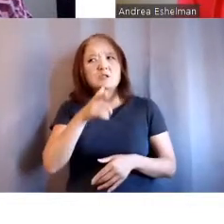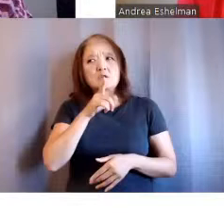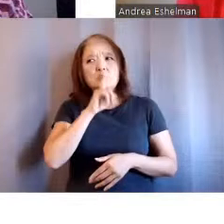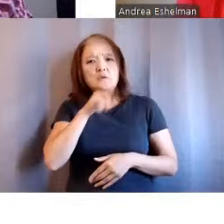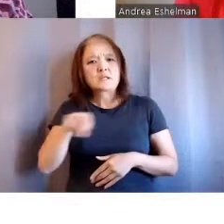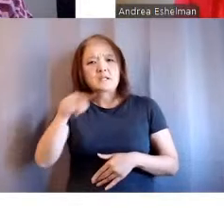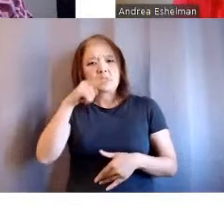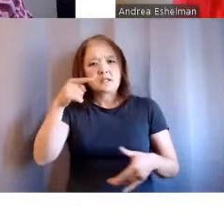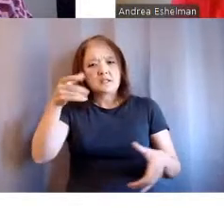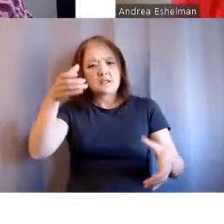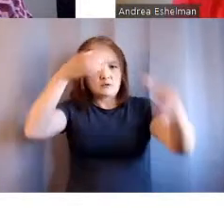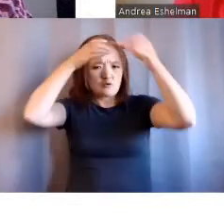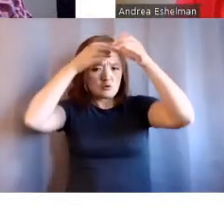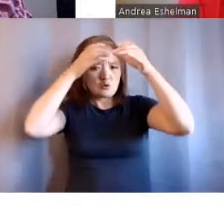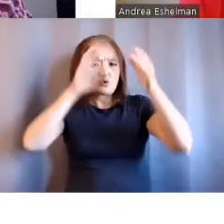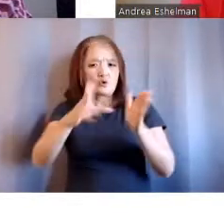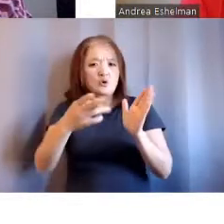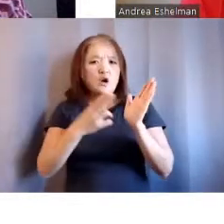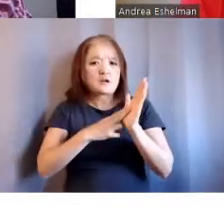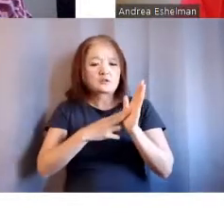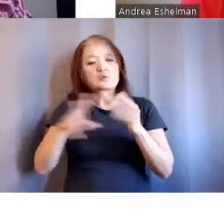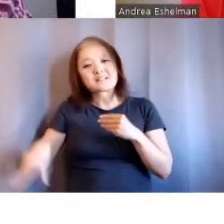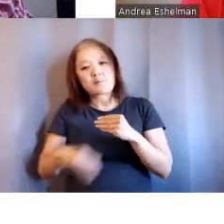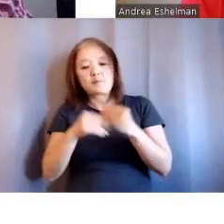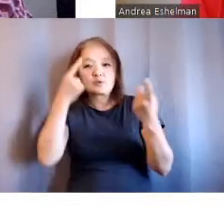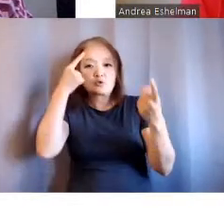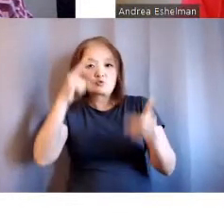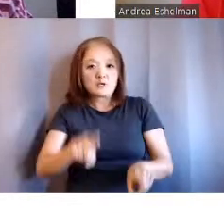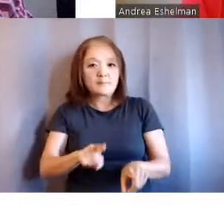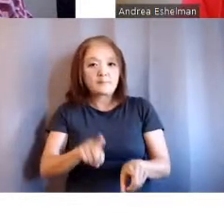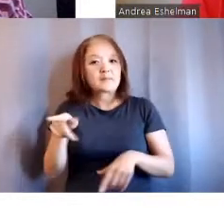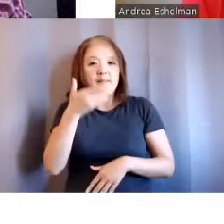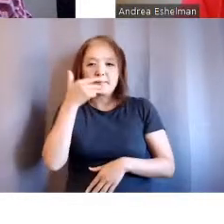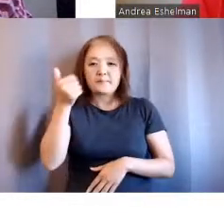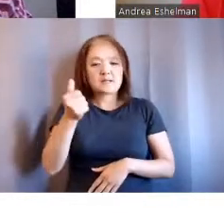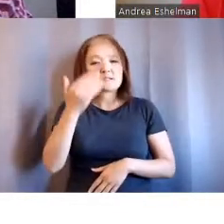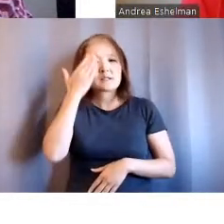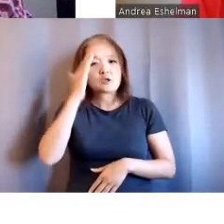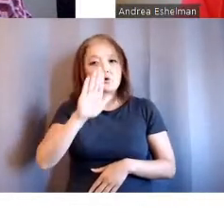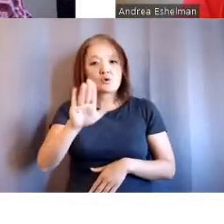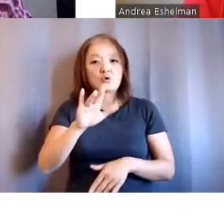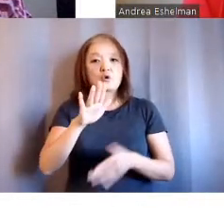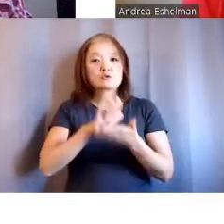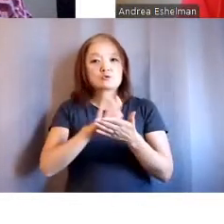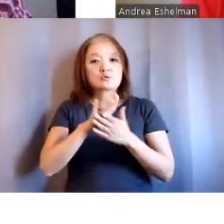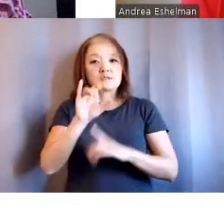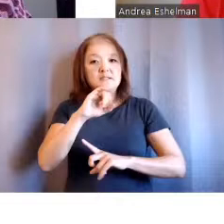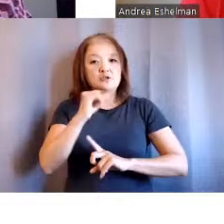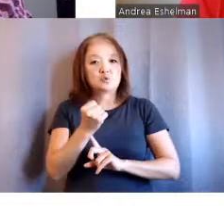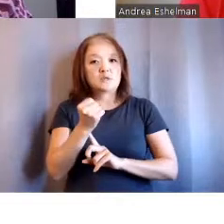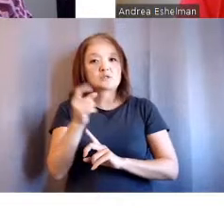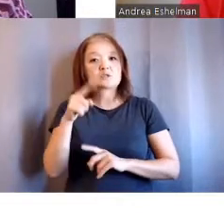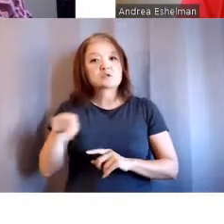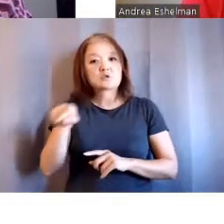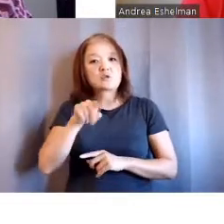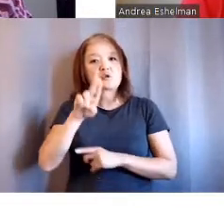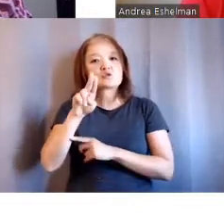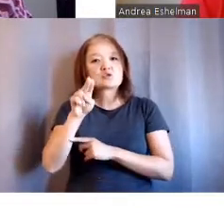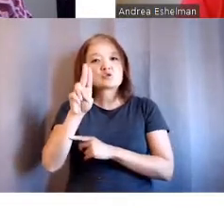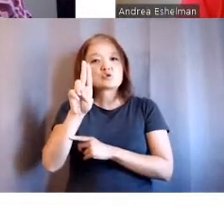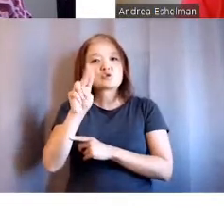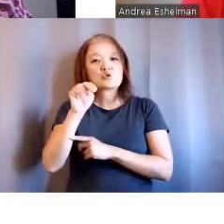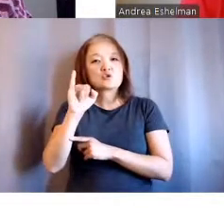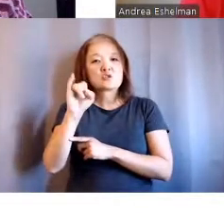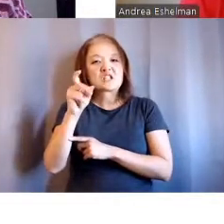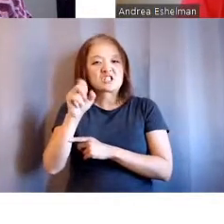or your supplemental agreement, I should say, the best, and they know your school situation, and so they can give you more sort of detailed